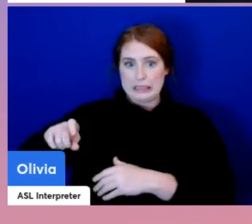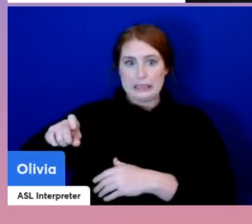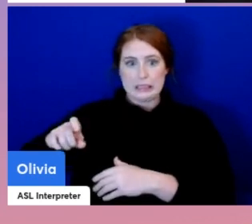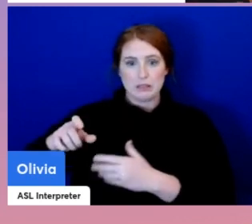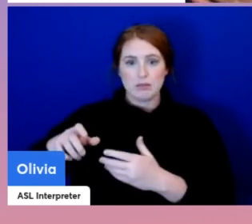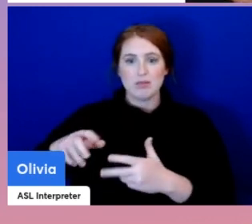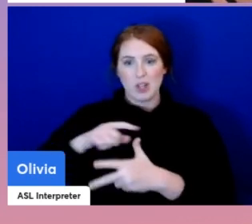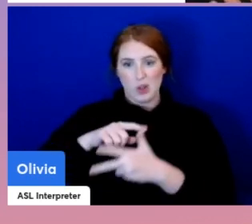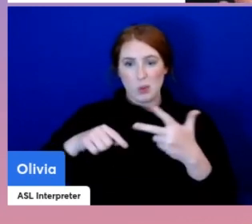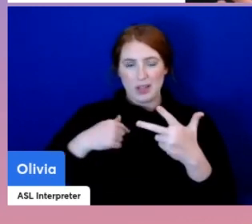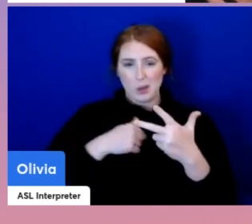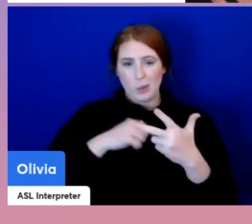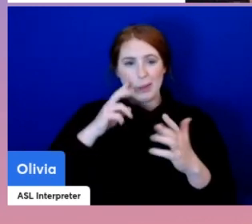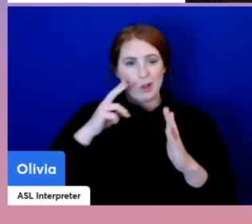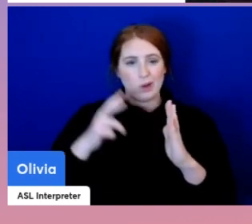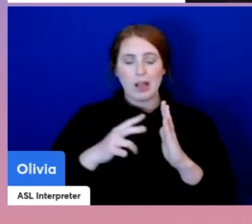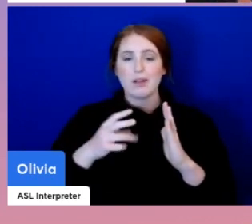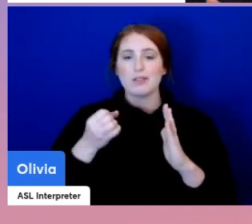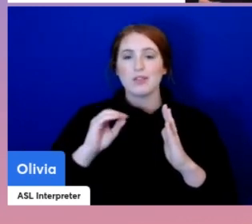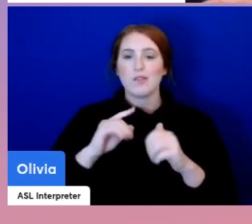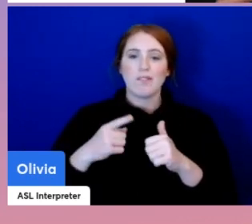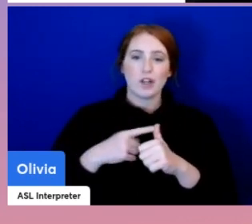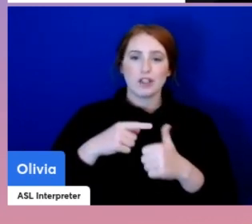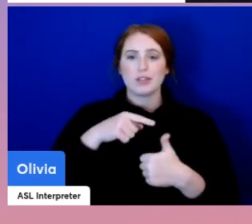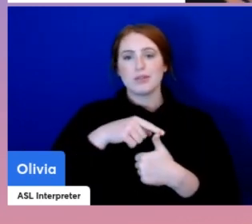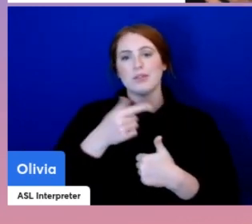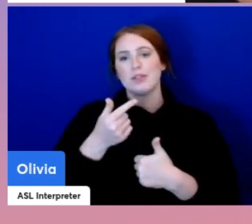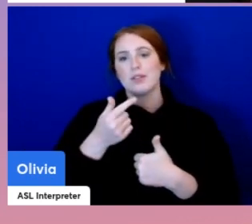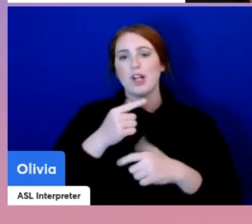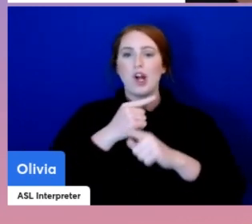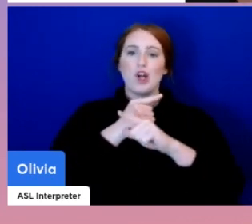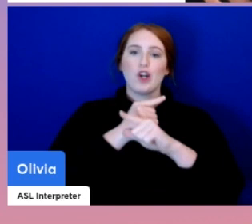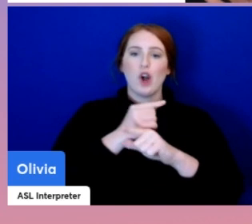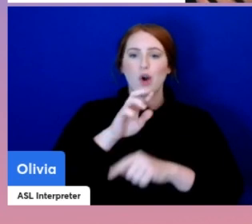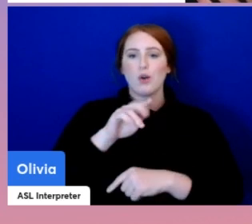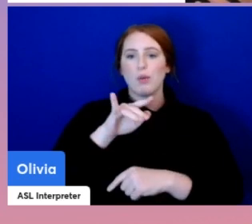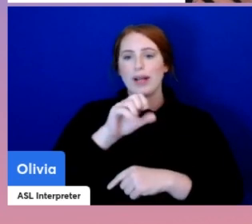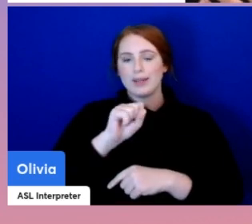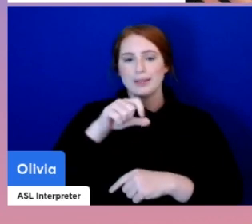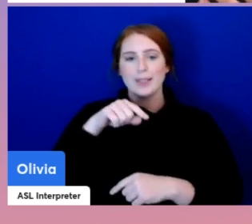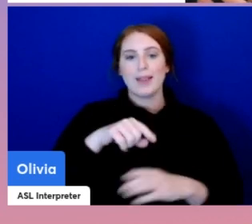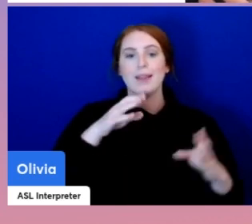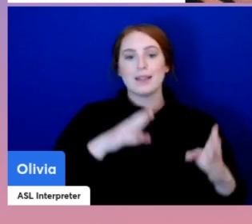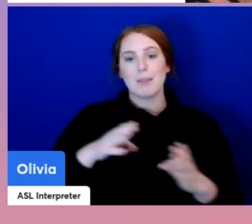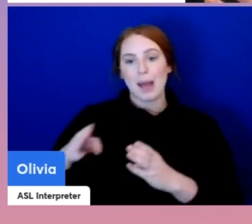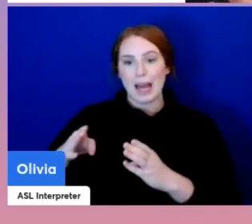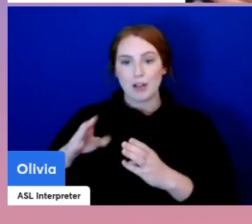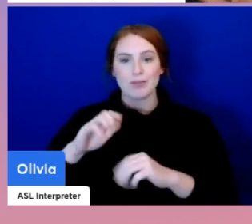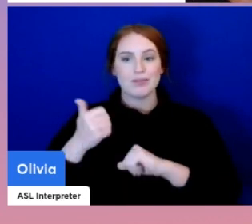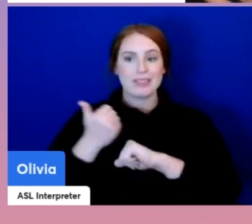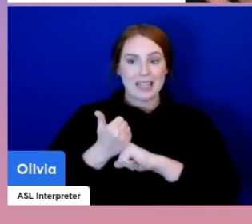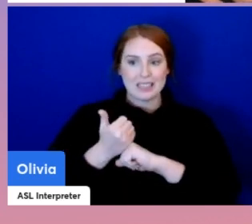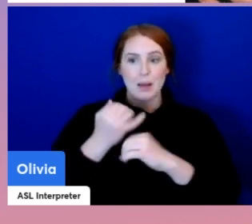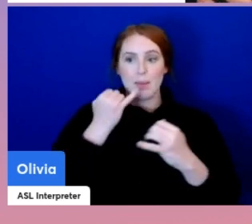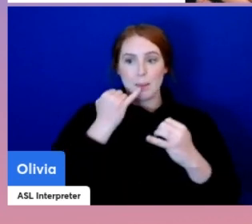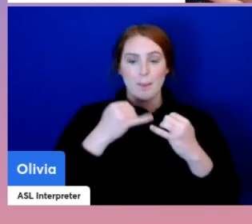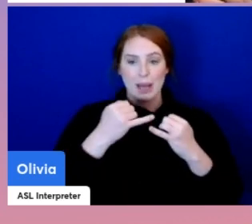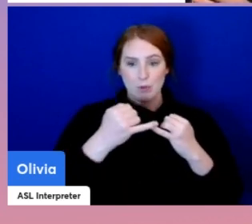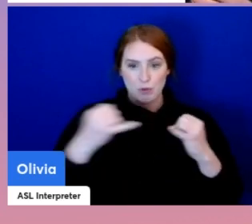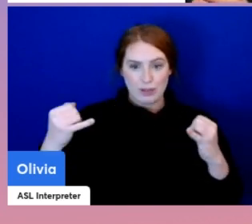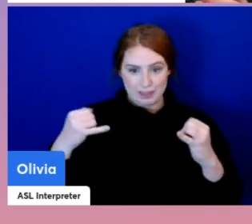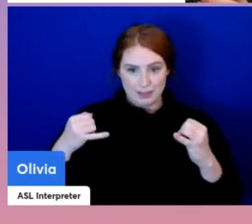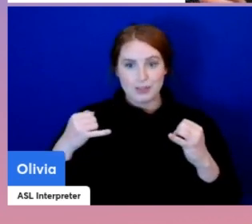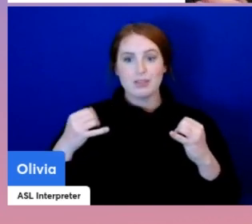So to start with, let's take a look at guardrails. This pattern sets the boundaries of what a developer can do on the